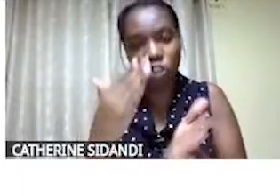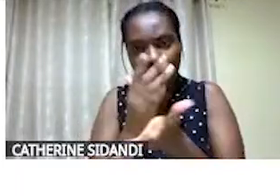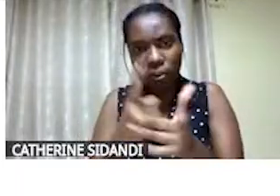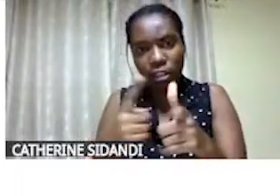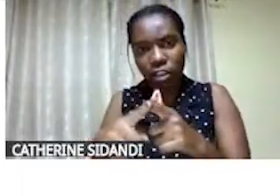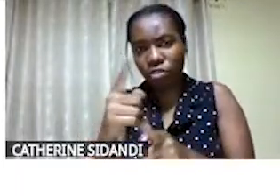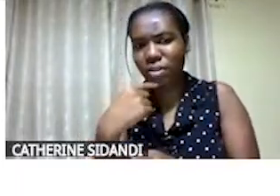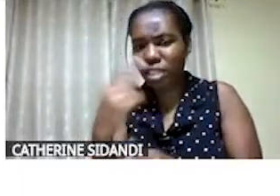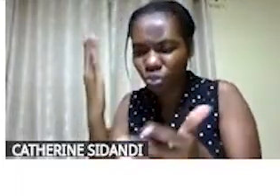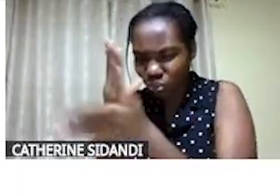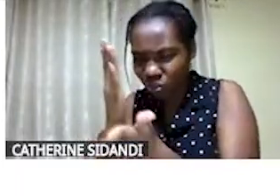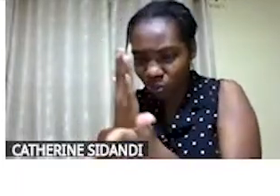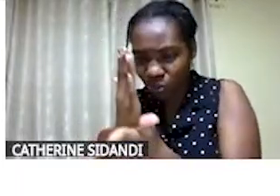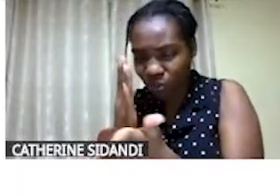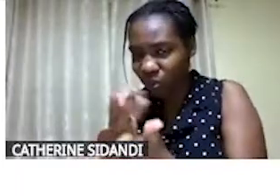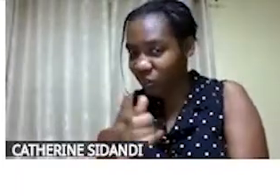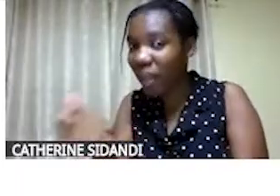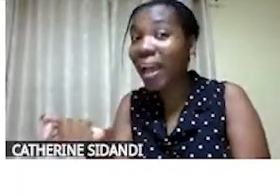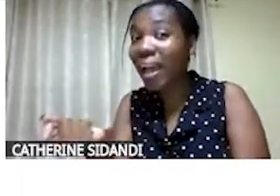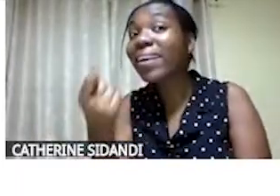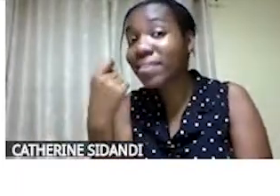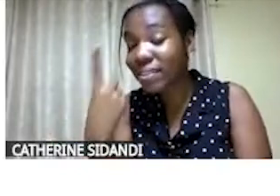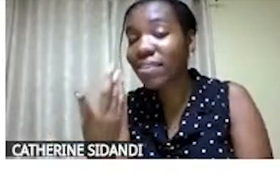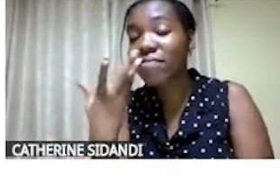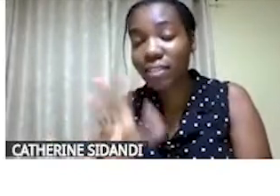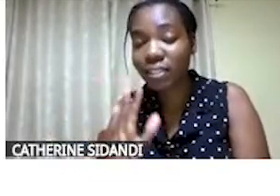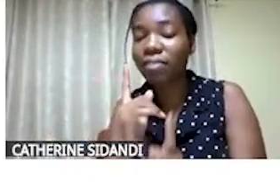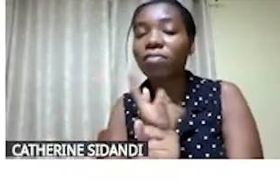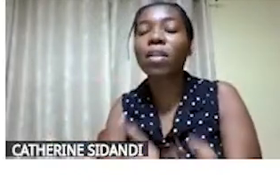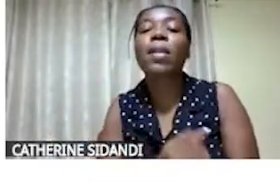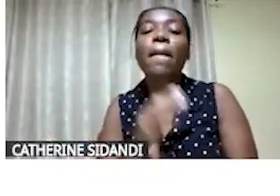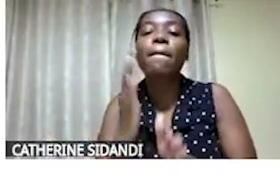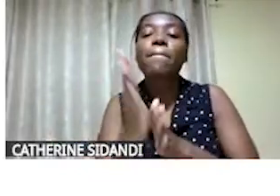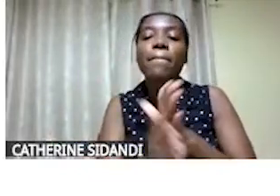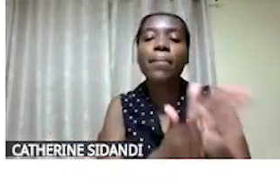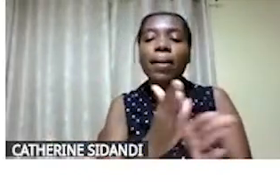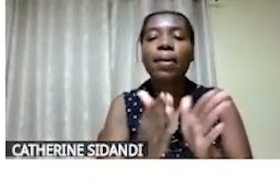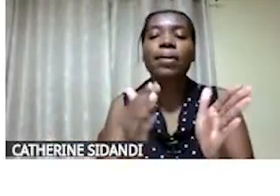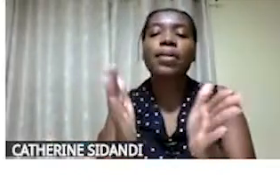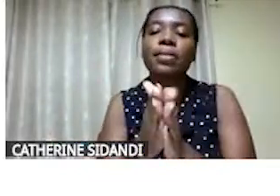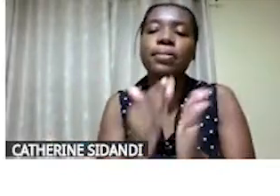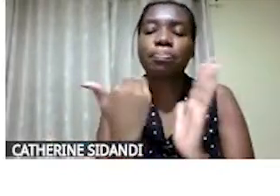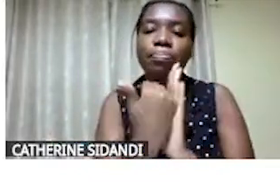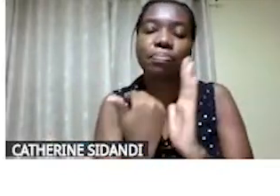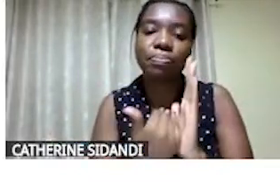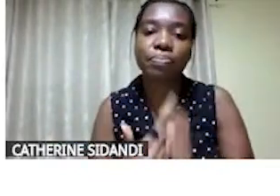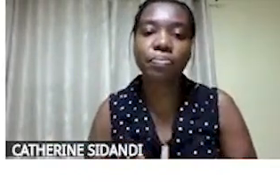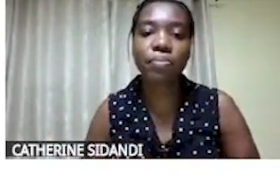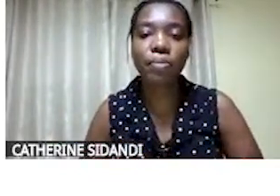sure you have understood the difference between a strategy and a plan. Give me a thumbs up so that I know we are